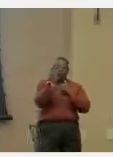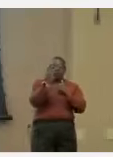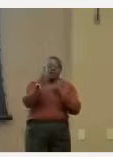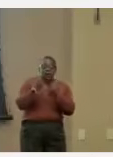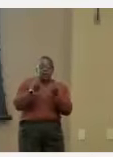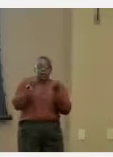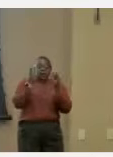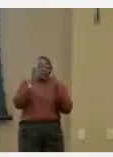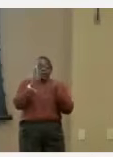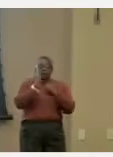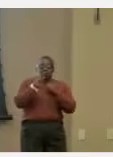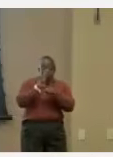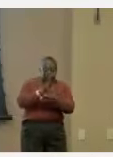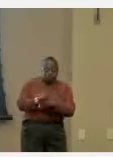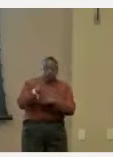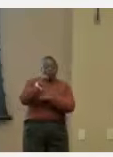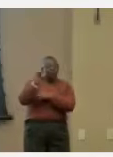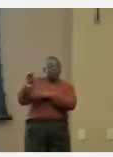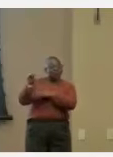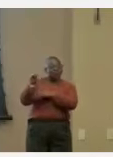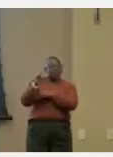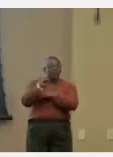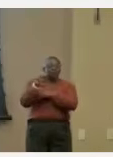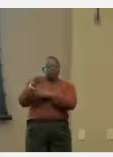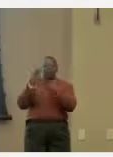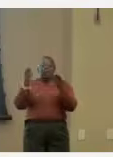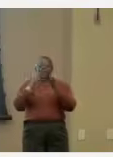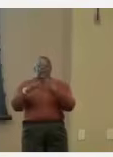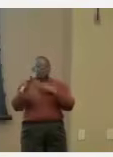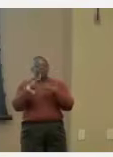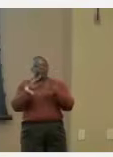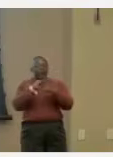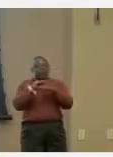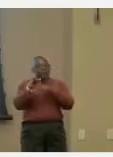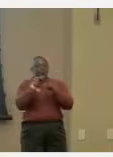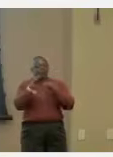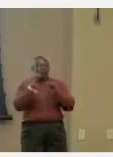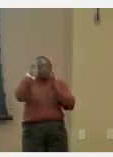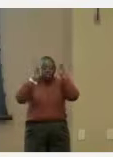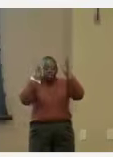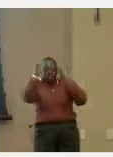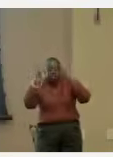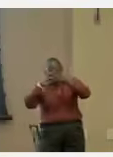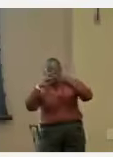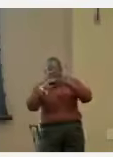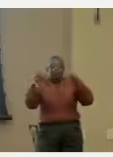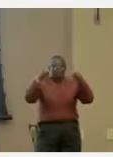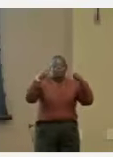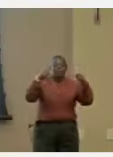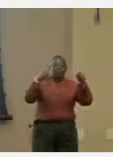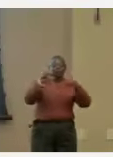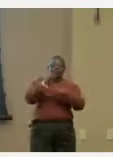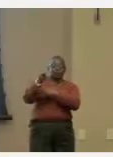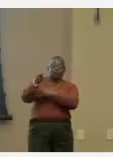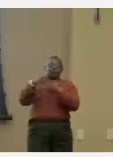media. There are a lot of influencers, content creators who share the good, bad, and the